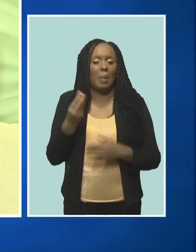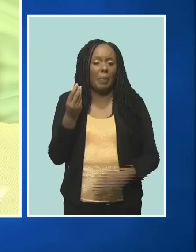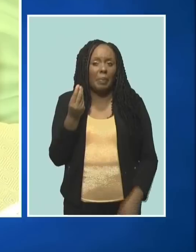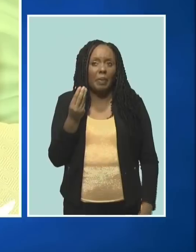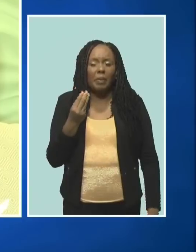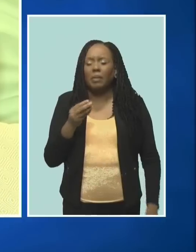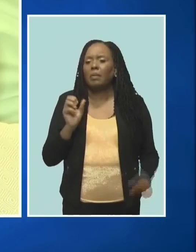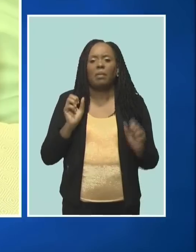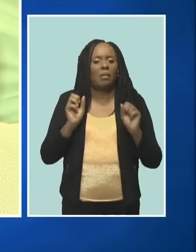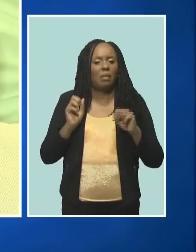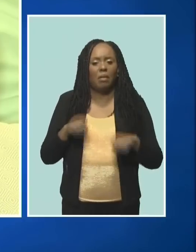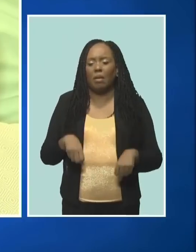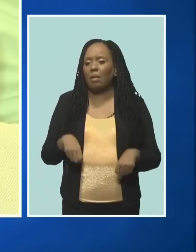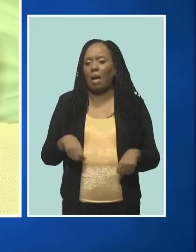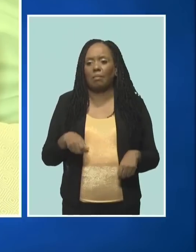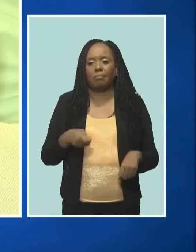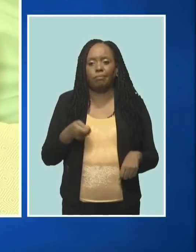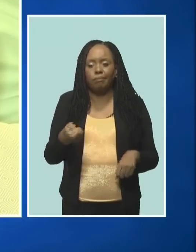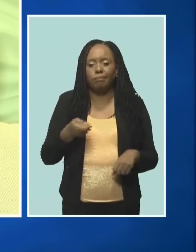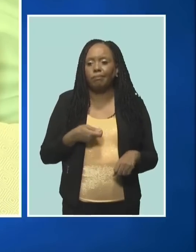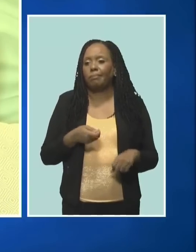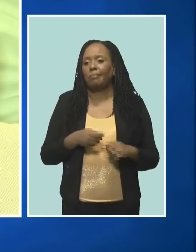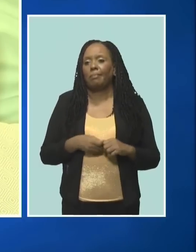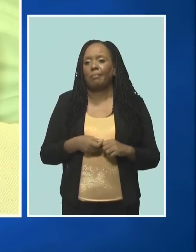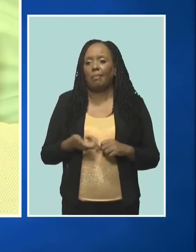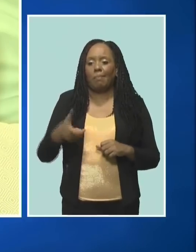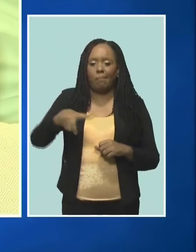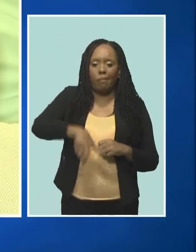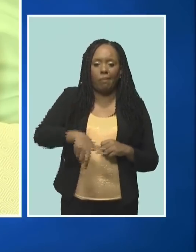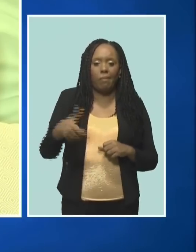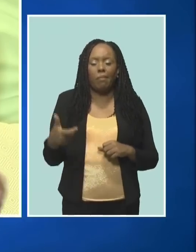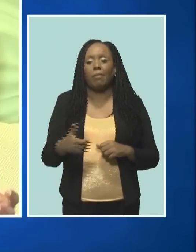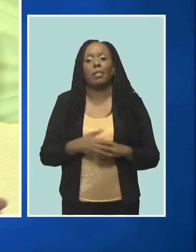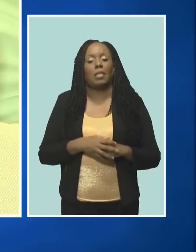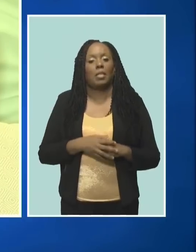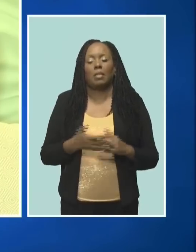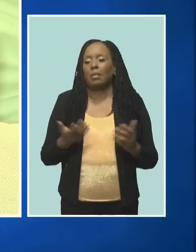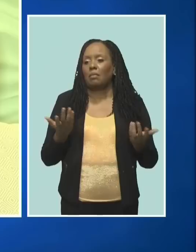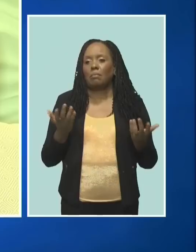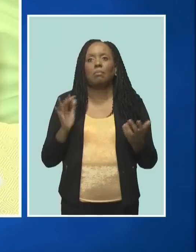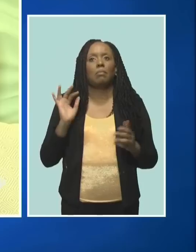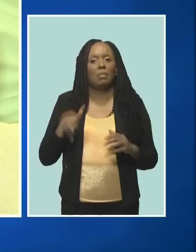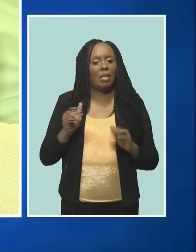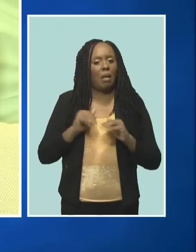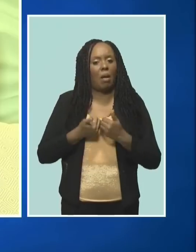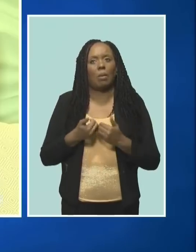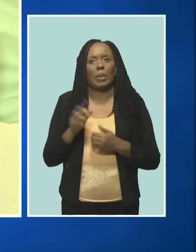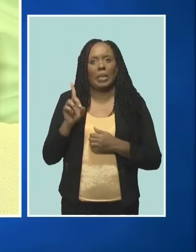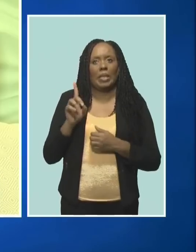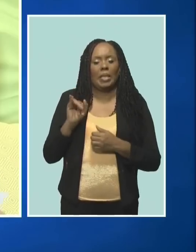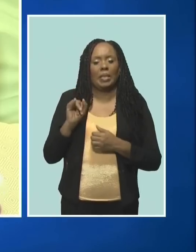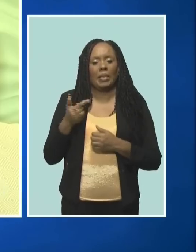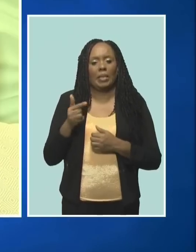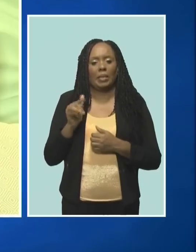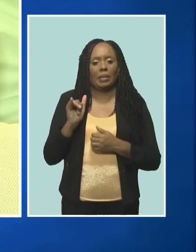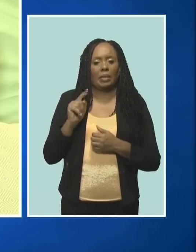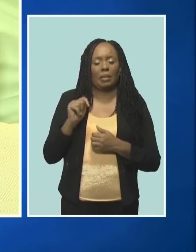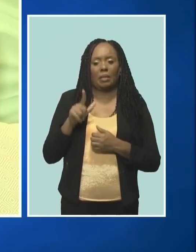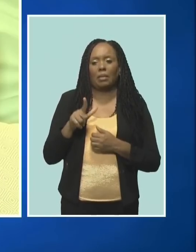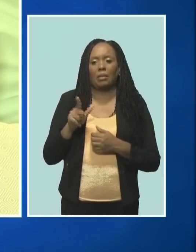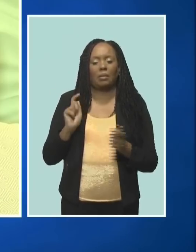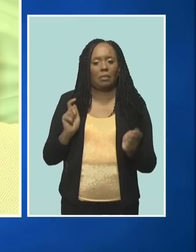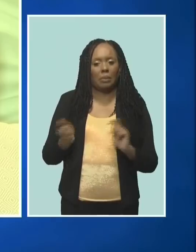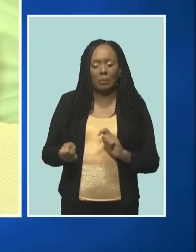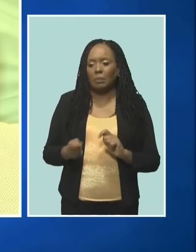want, wherever you want. So for us, really, that's how we see digital transformation. It's really how we embed